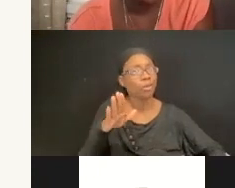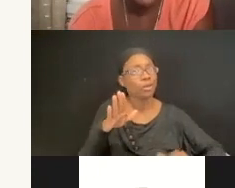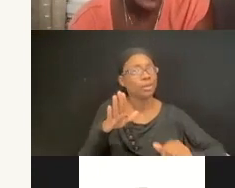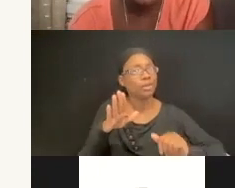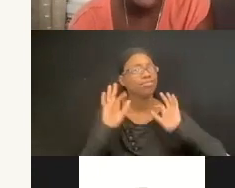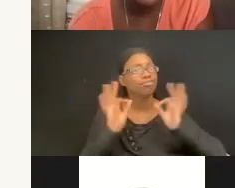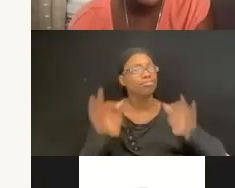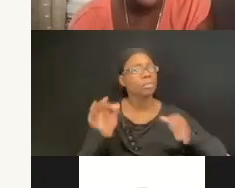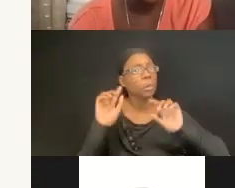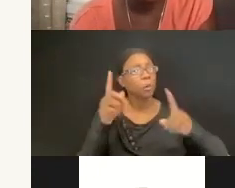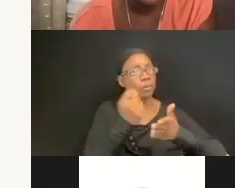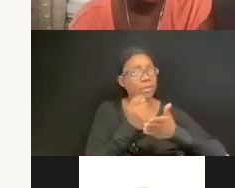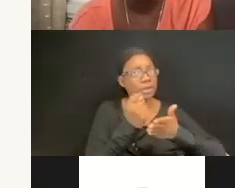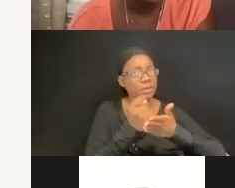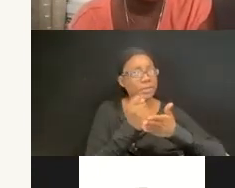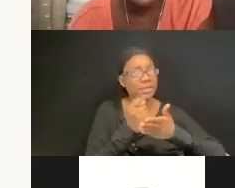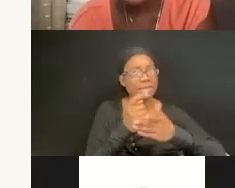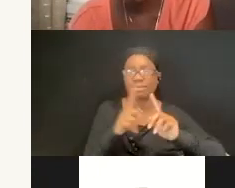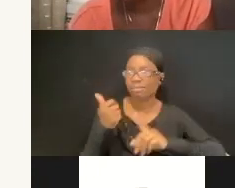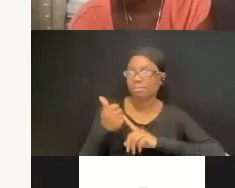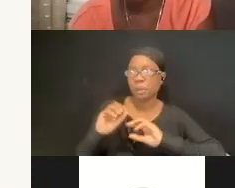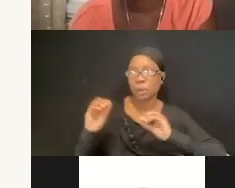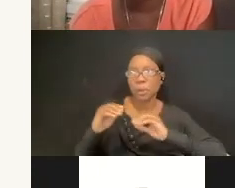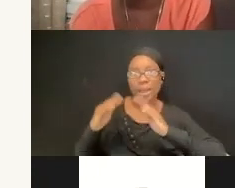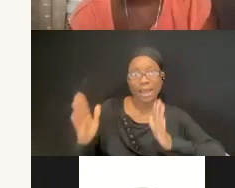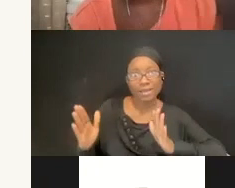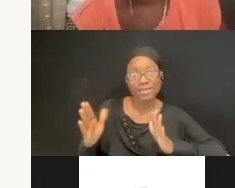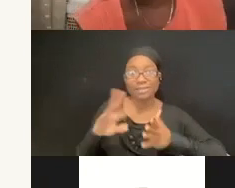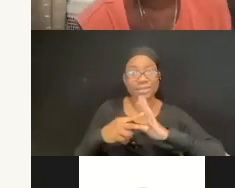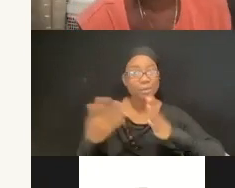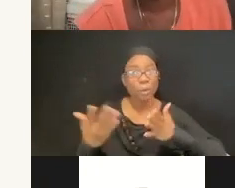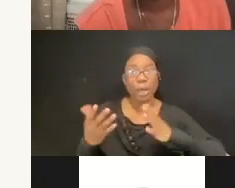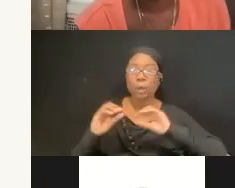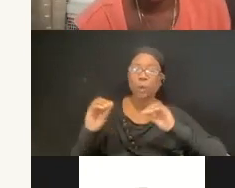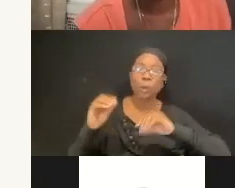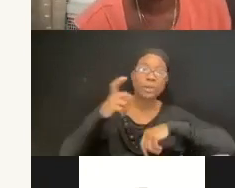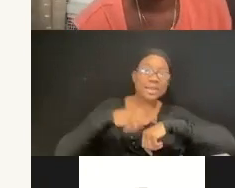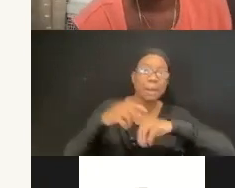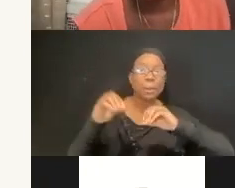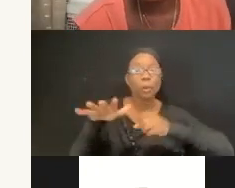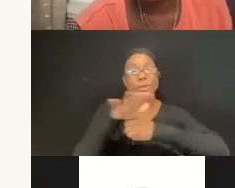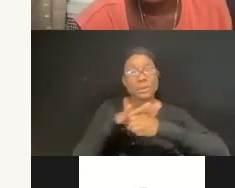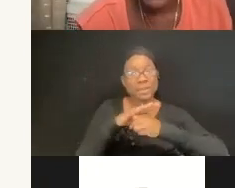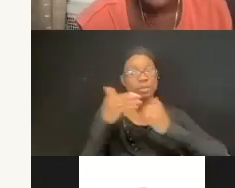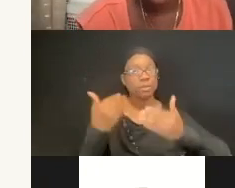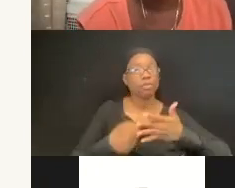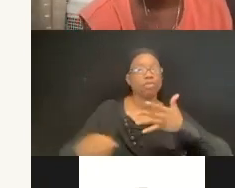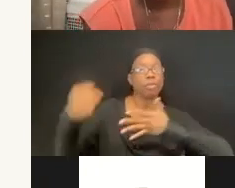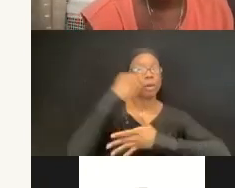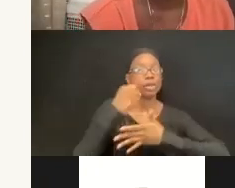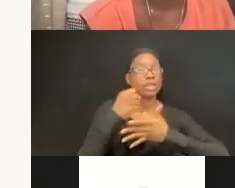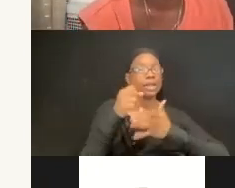they are not housed. And so they don't have the time or the space, right, to be able to prioritize talking with a